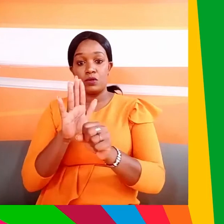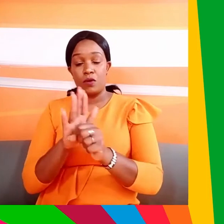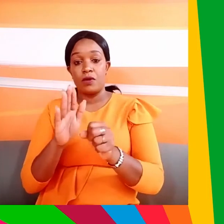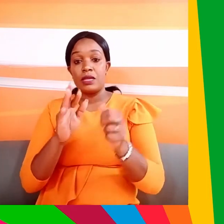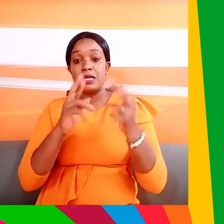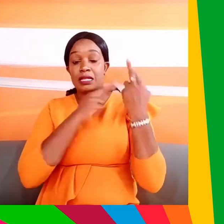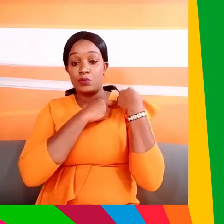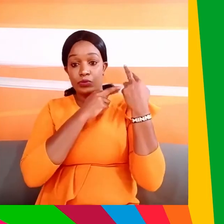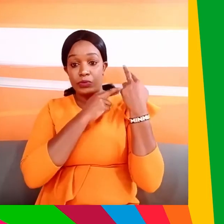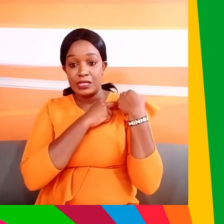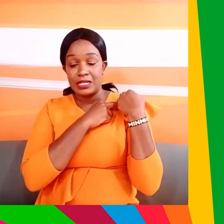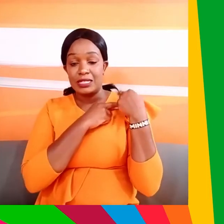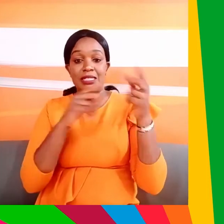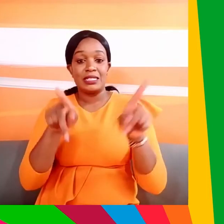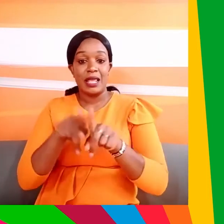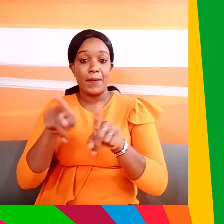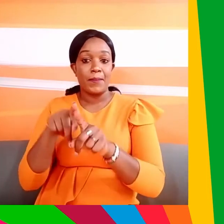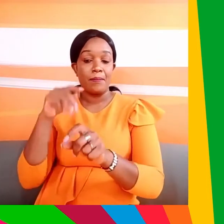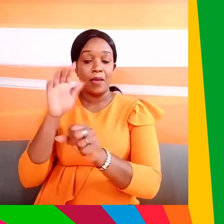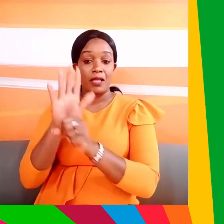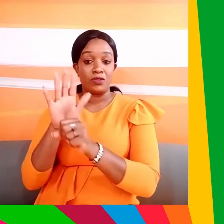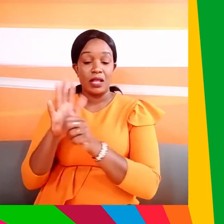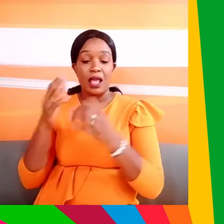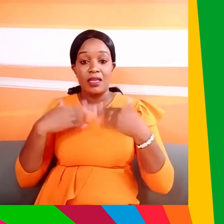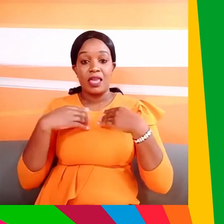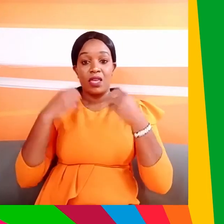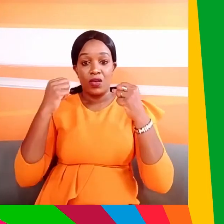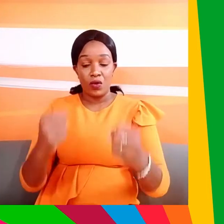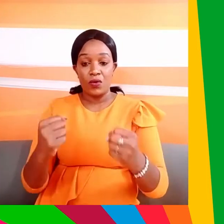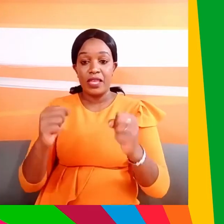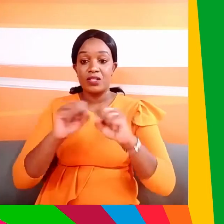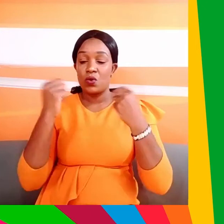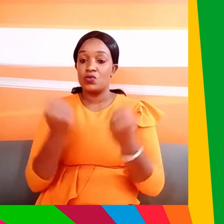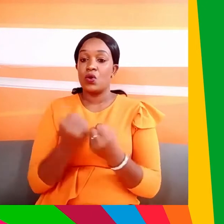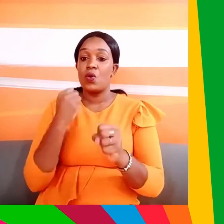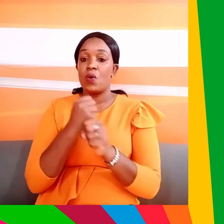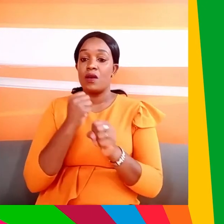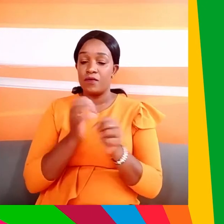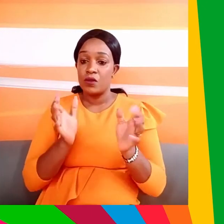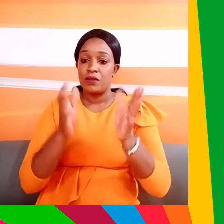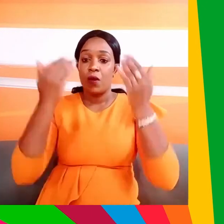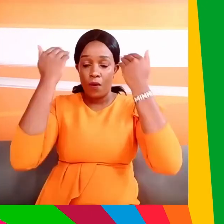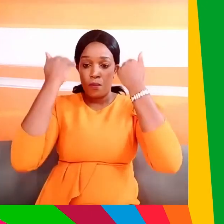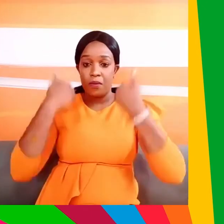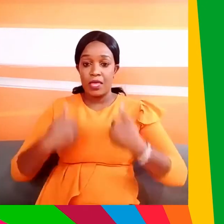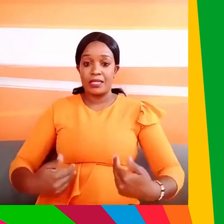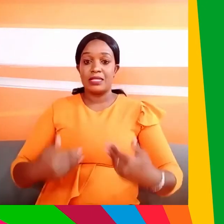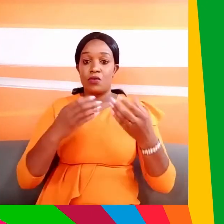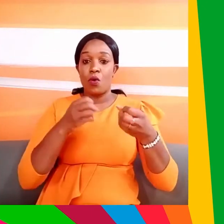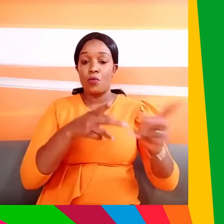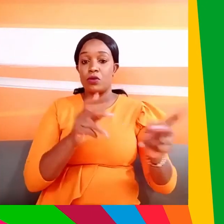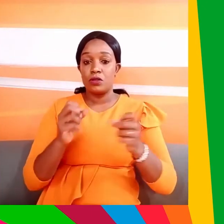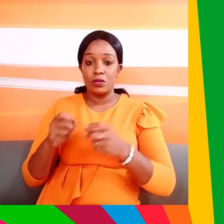up the majority of health and social care workforce. And for me, this is an opportunity for us to